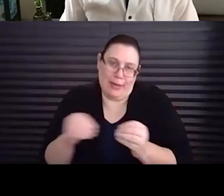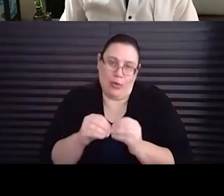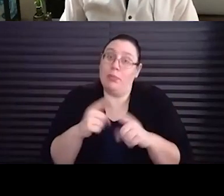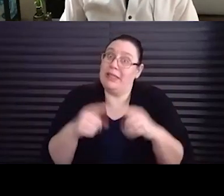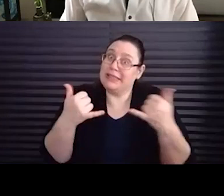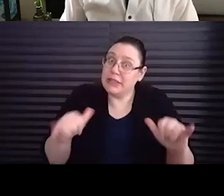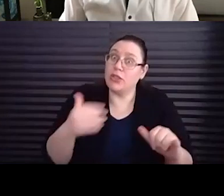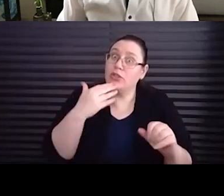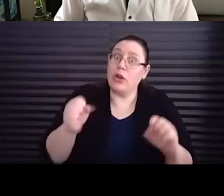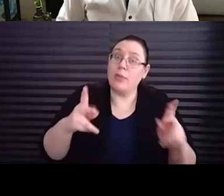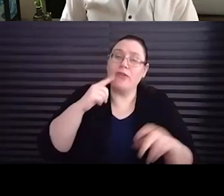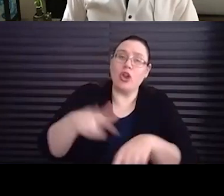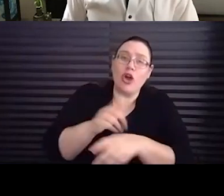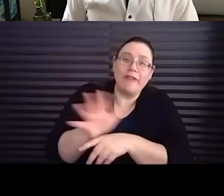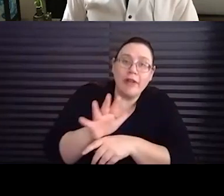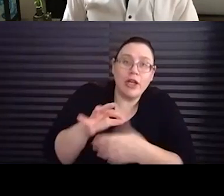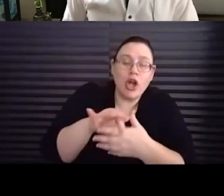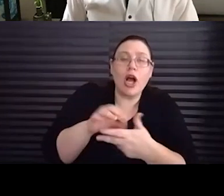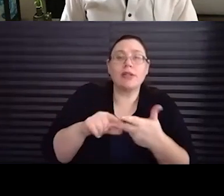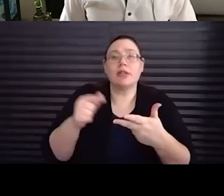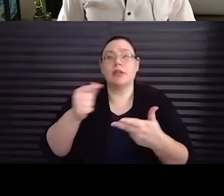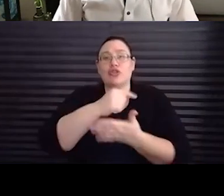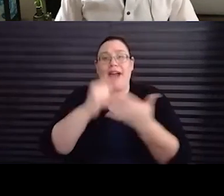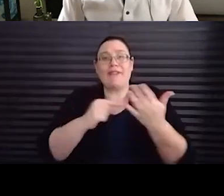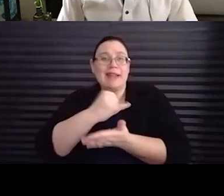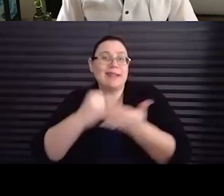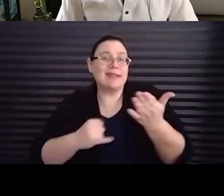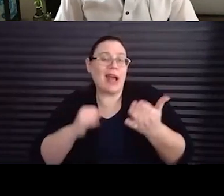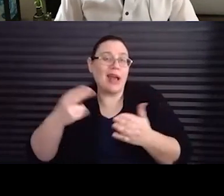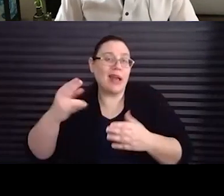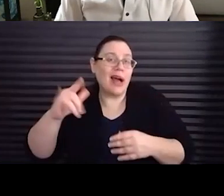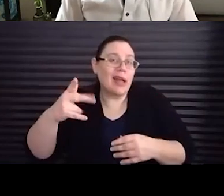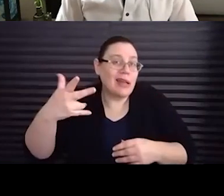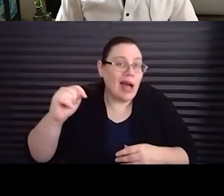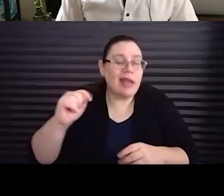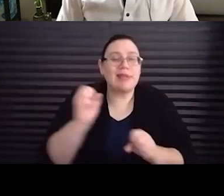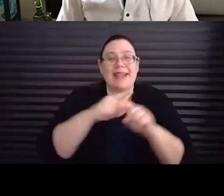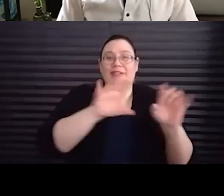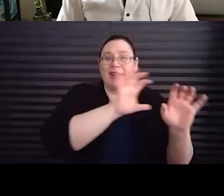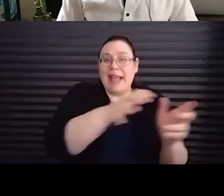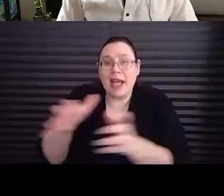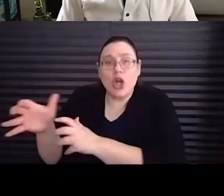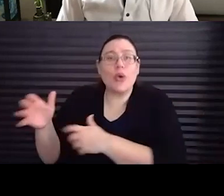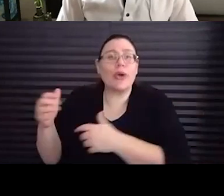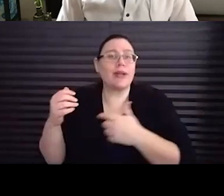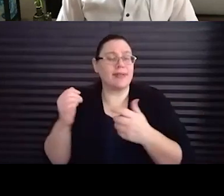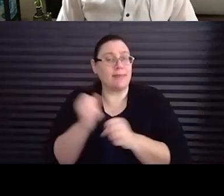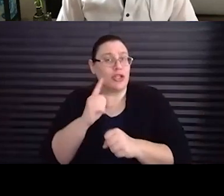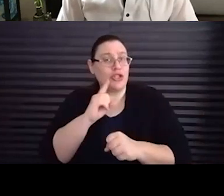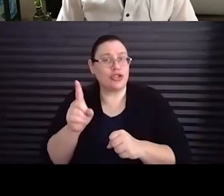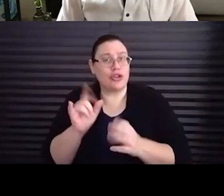video content, graphically designing your highlights or creating, you know, different categories and making sure that that